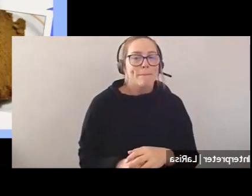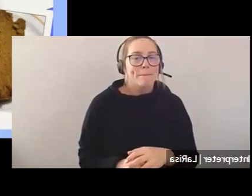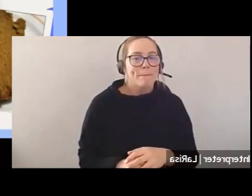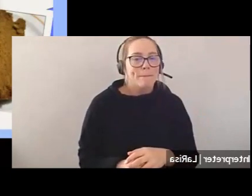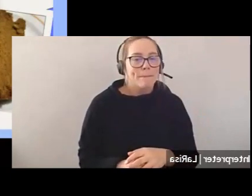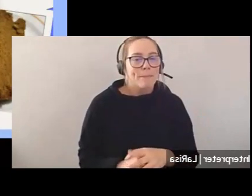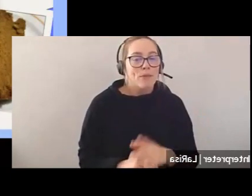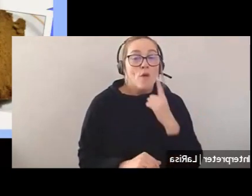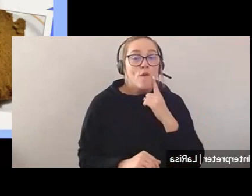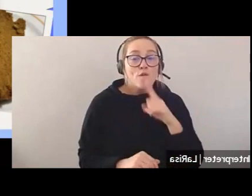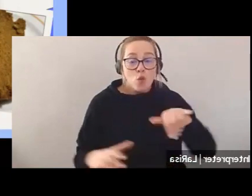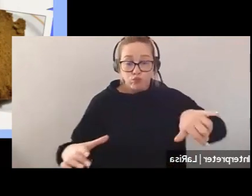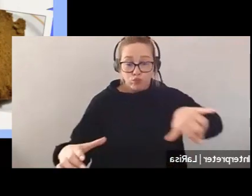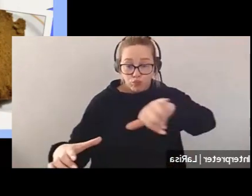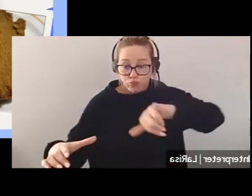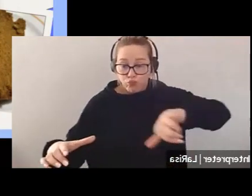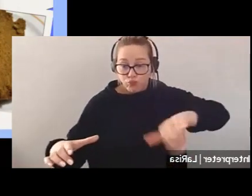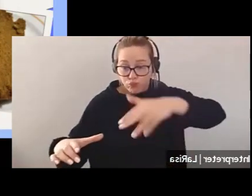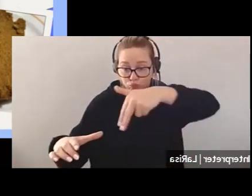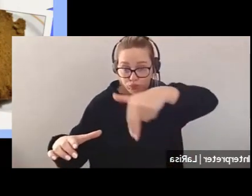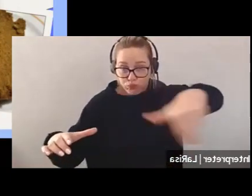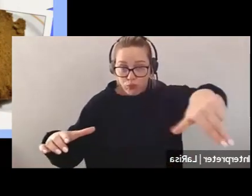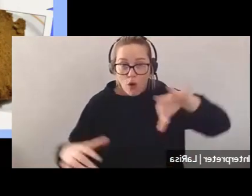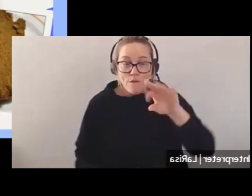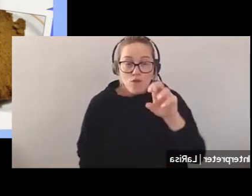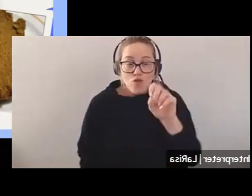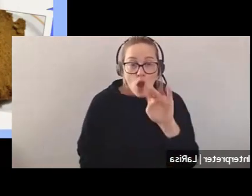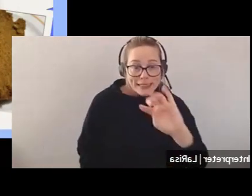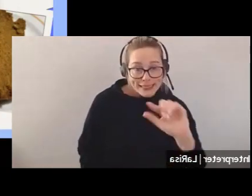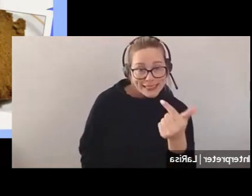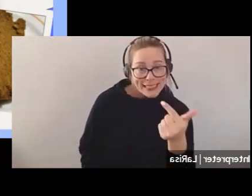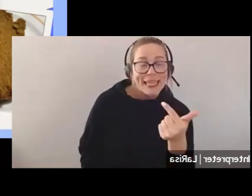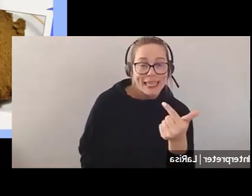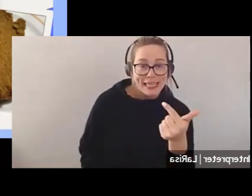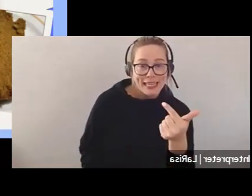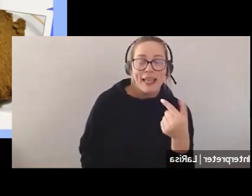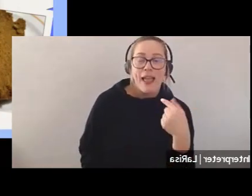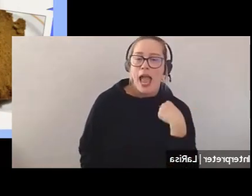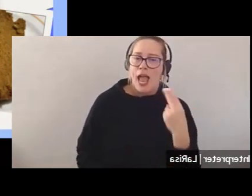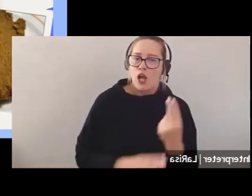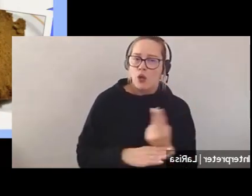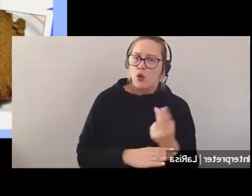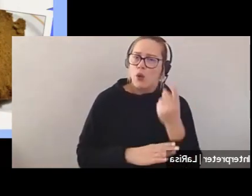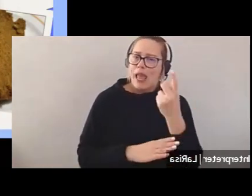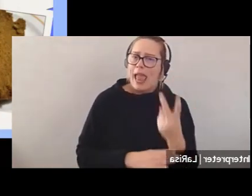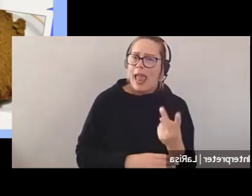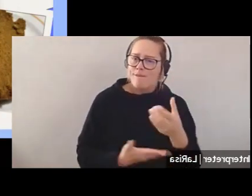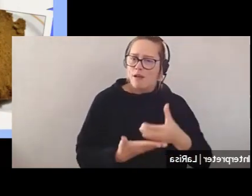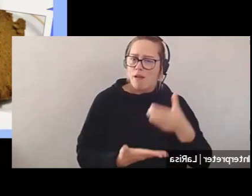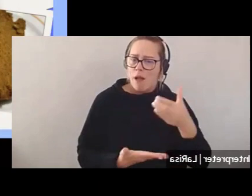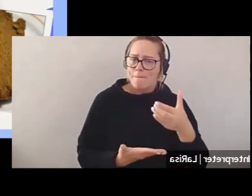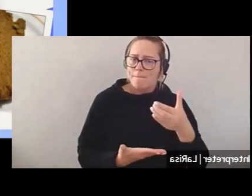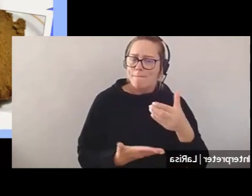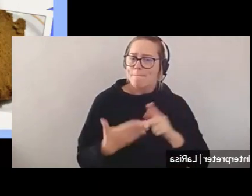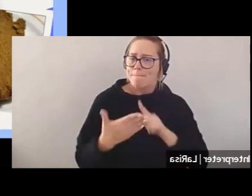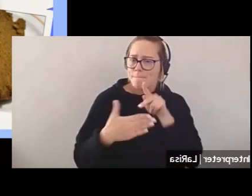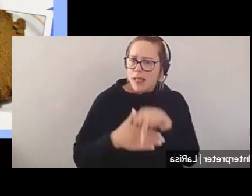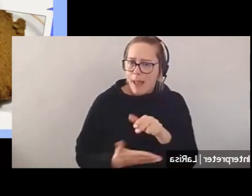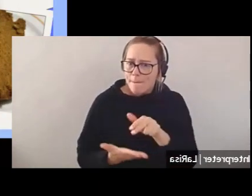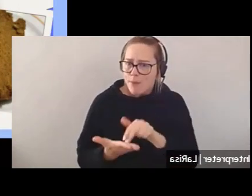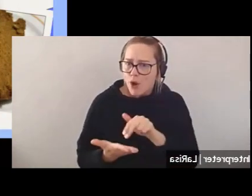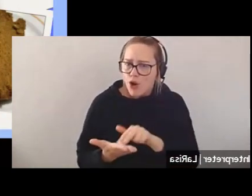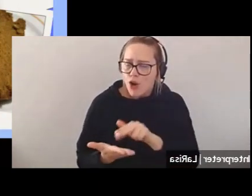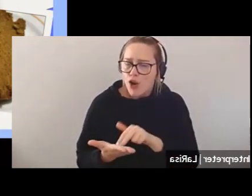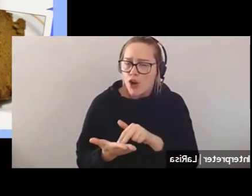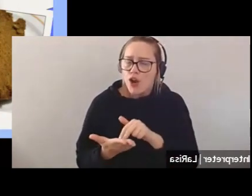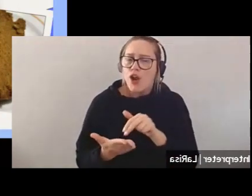frosting using this plant butter, about 1.5 cups of plant butter, and I